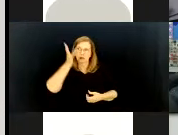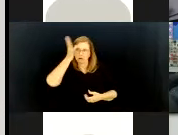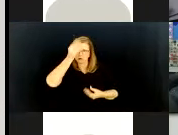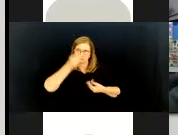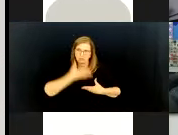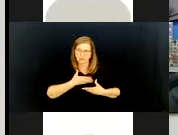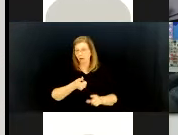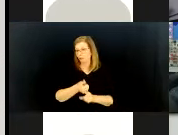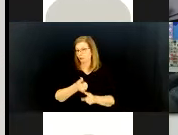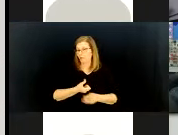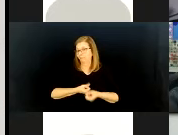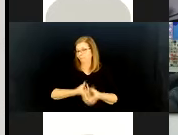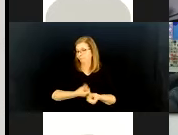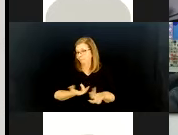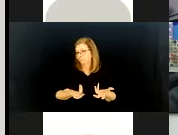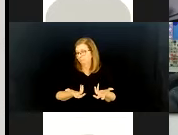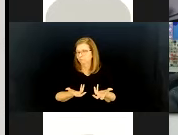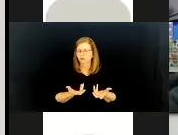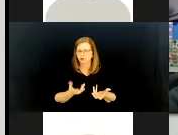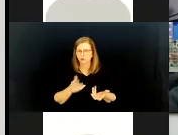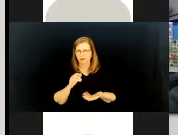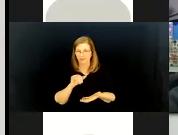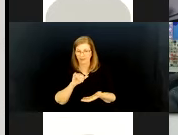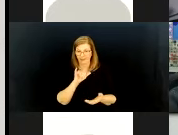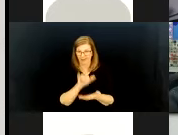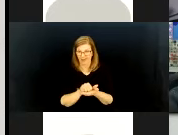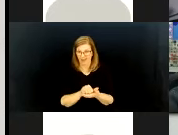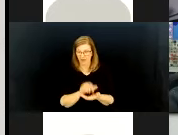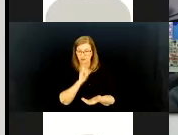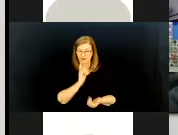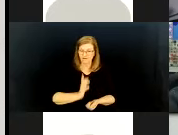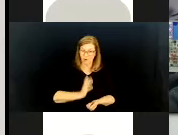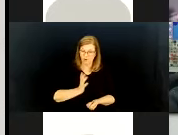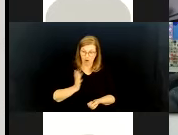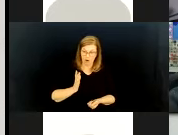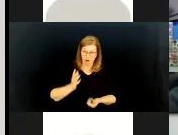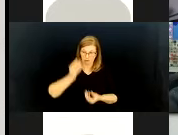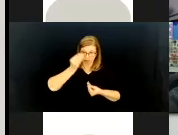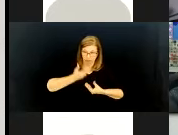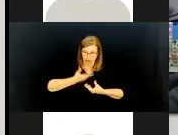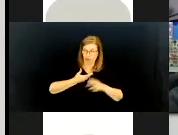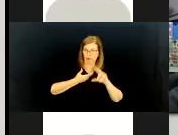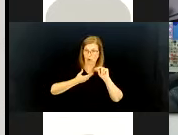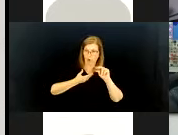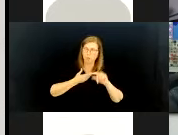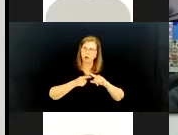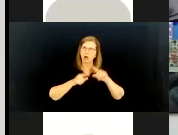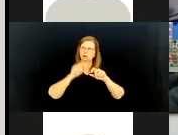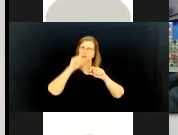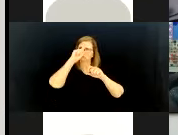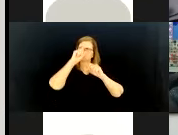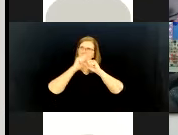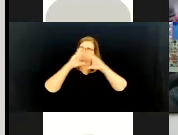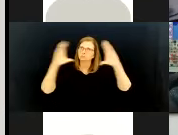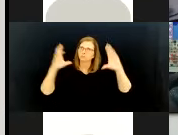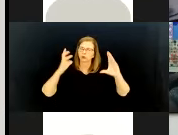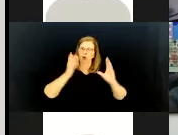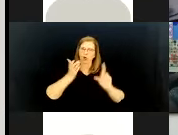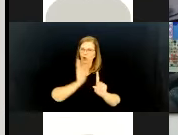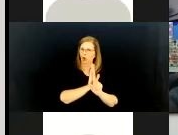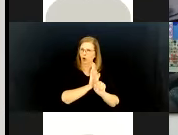herself. And so this is not really very formal, but this is a great picture of Selena. But in order for us to